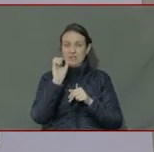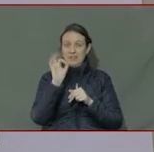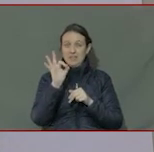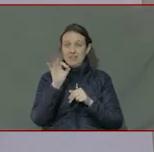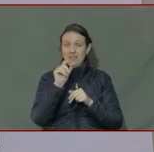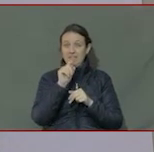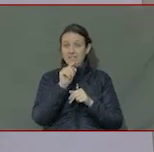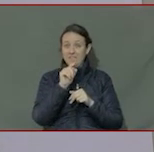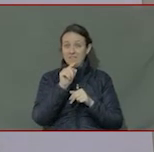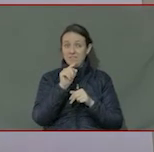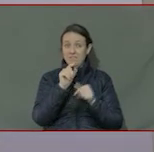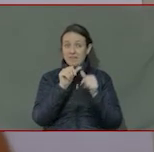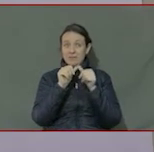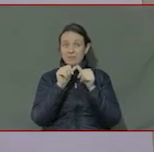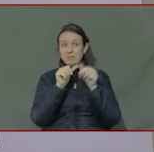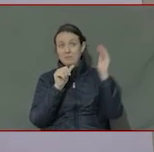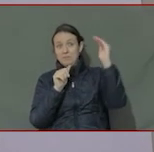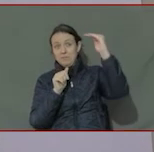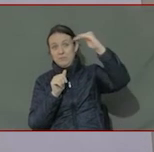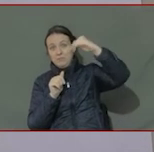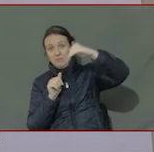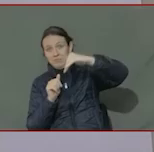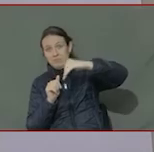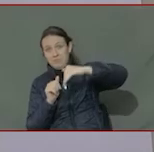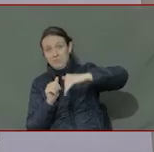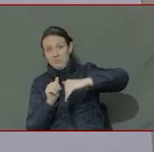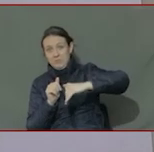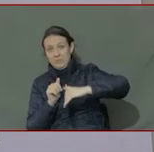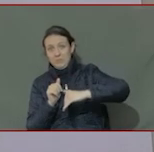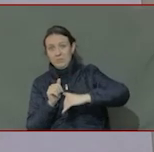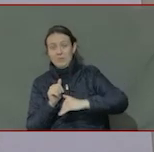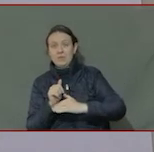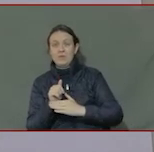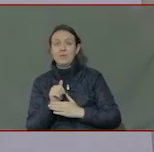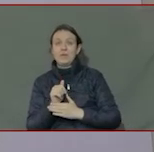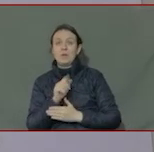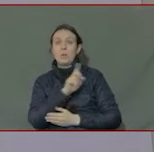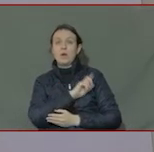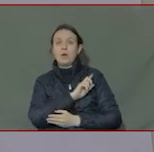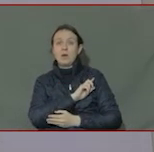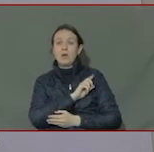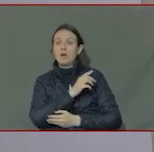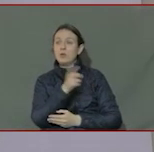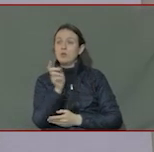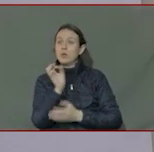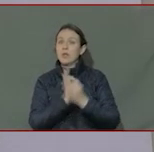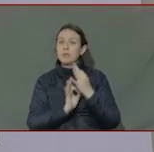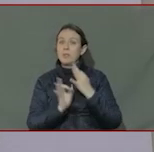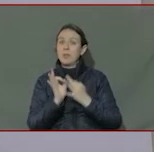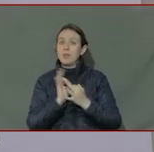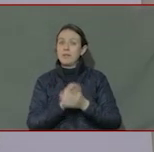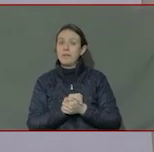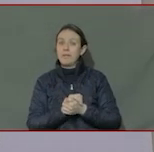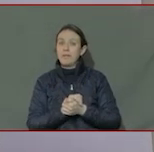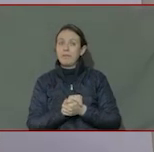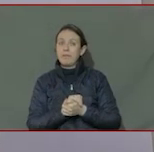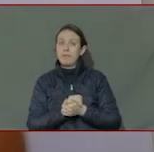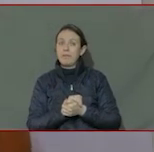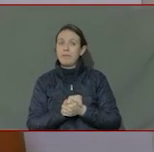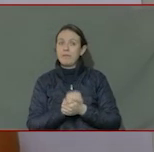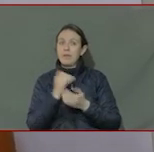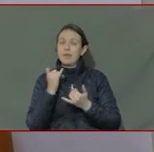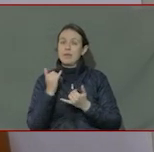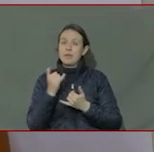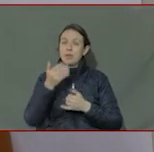Does it make sense that it would come down here? Please raise your hand and say, why does it make sense that it